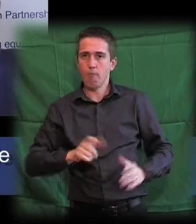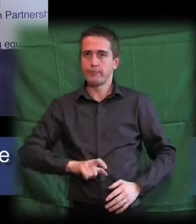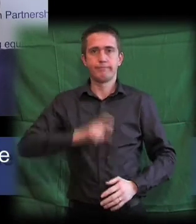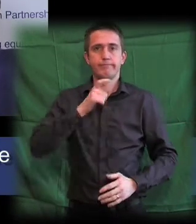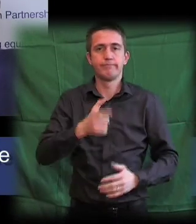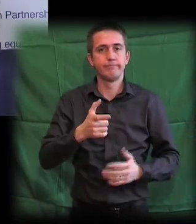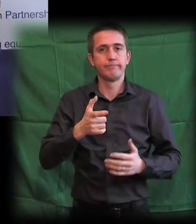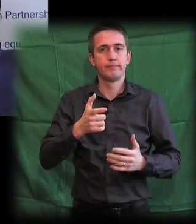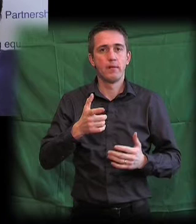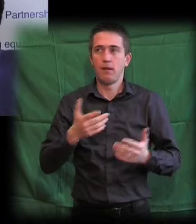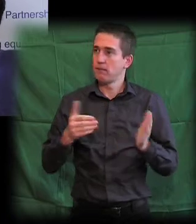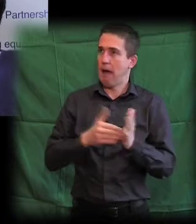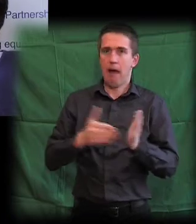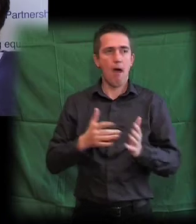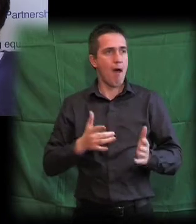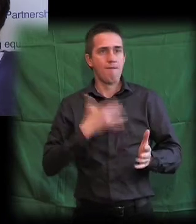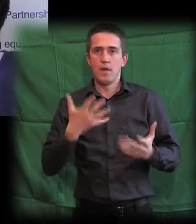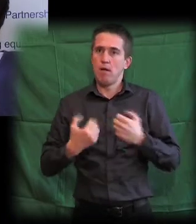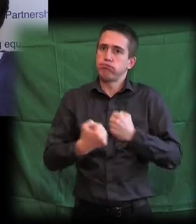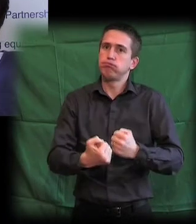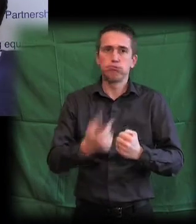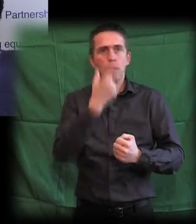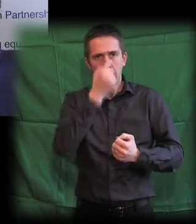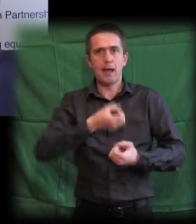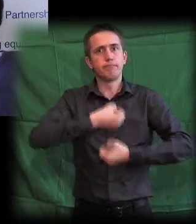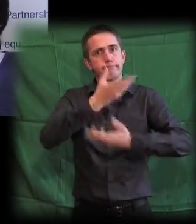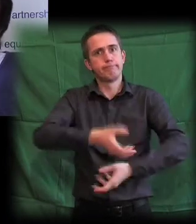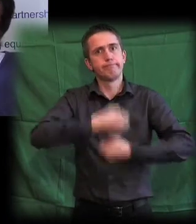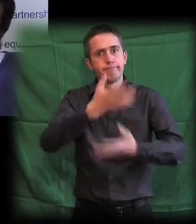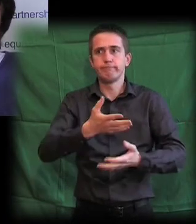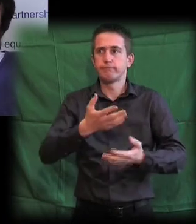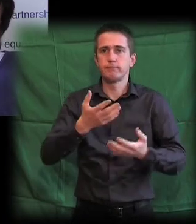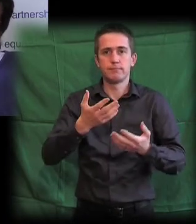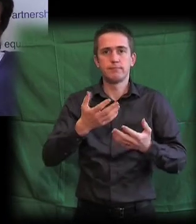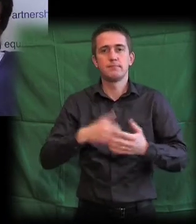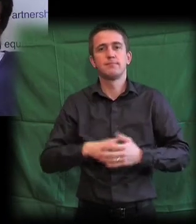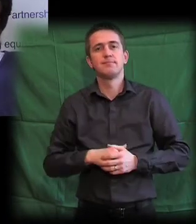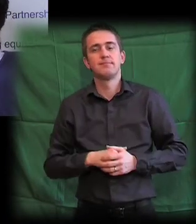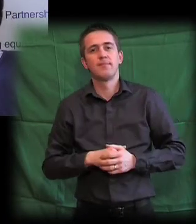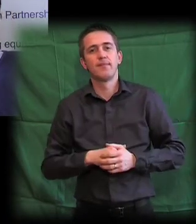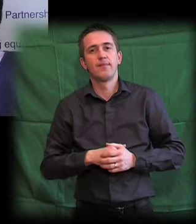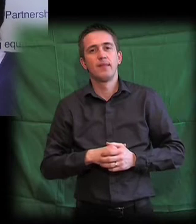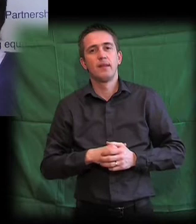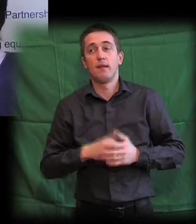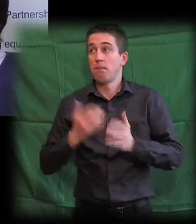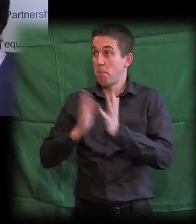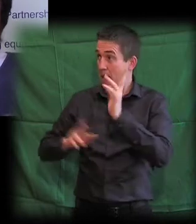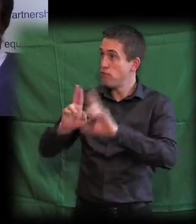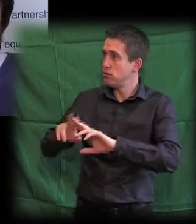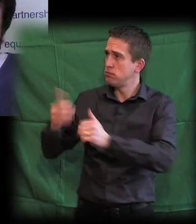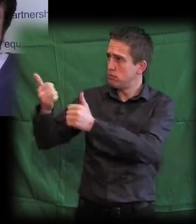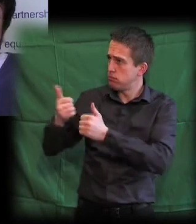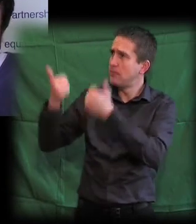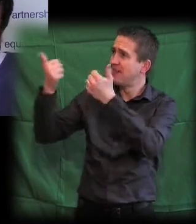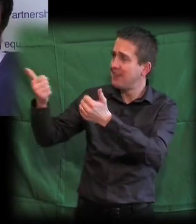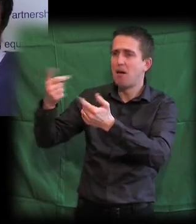that actually I have a voice and I'm entitled to use it and my opinions count. Other than my parents, nobody else ever